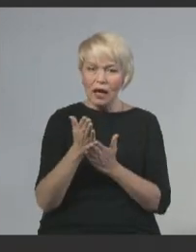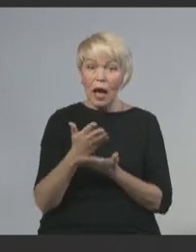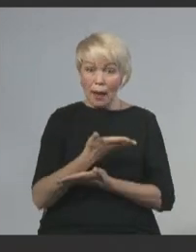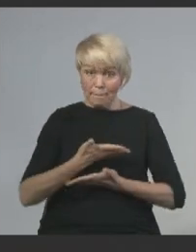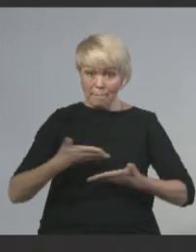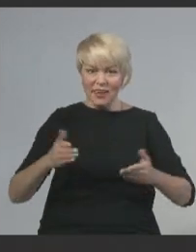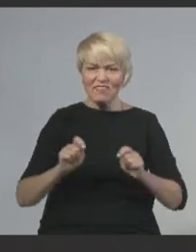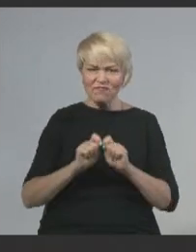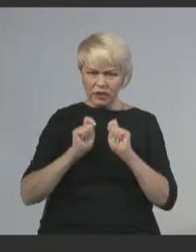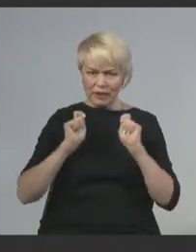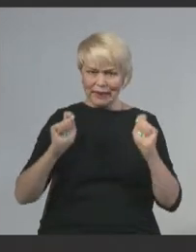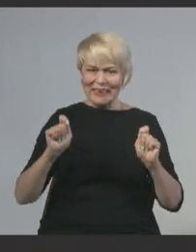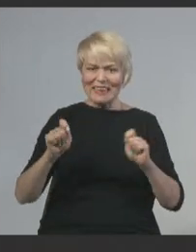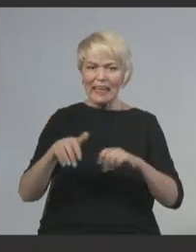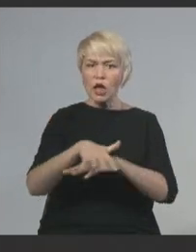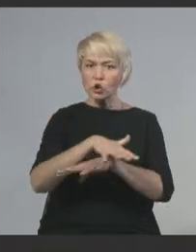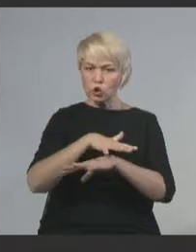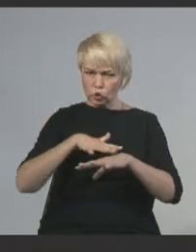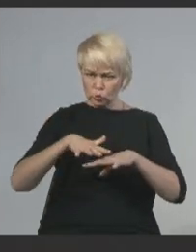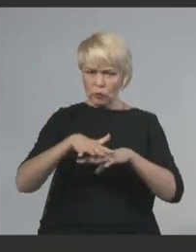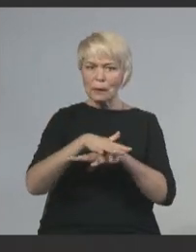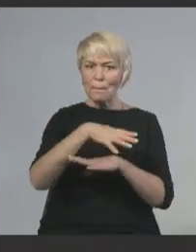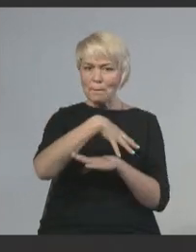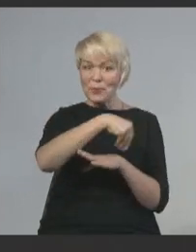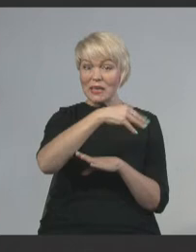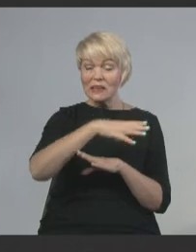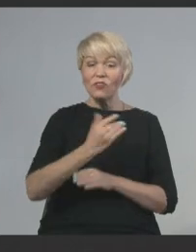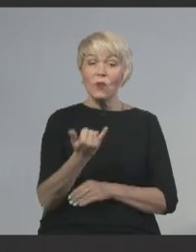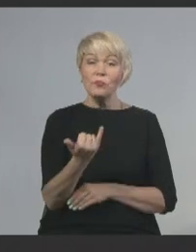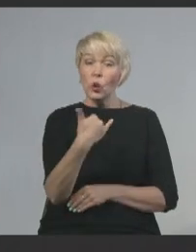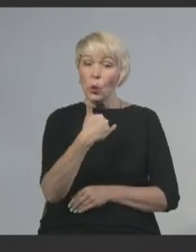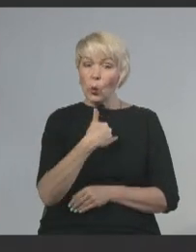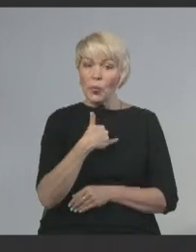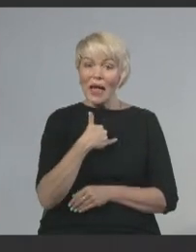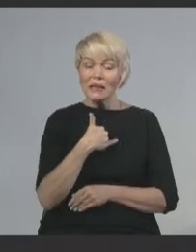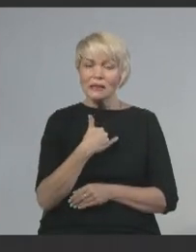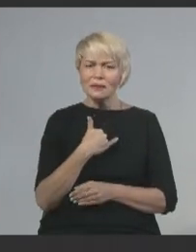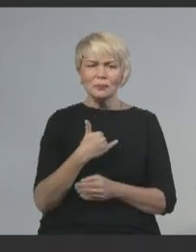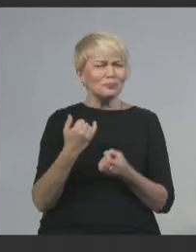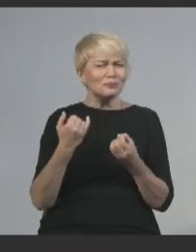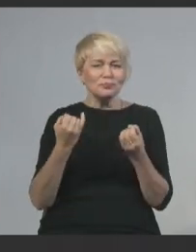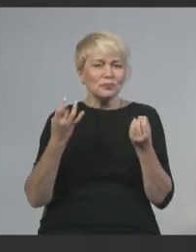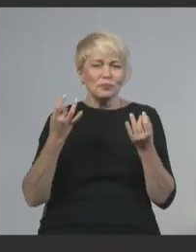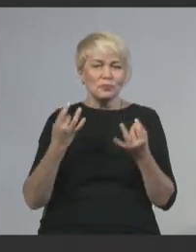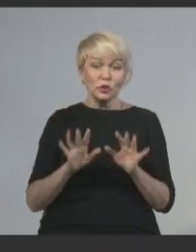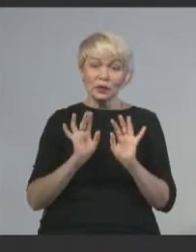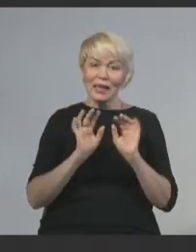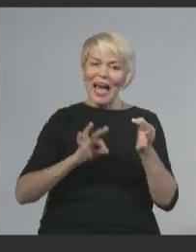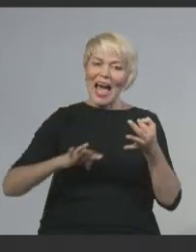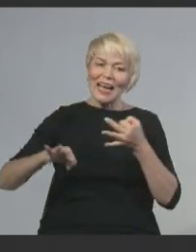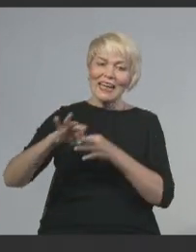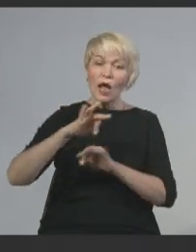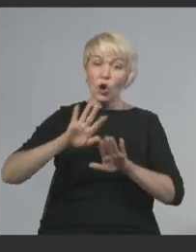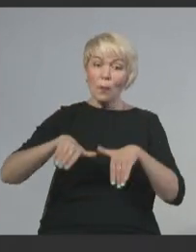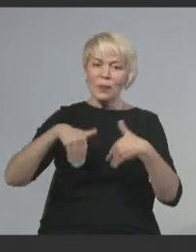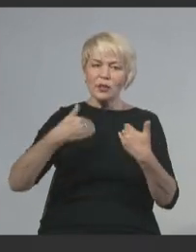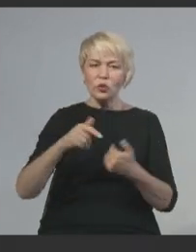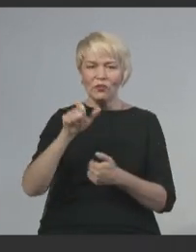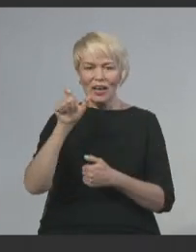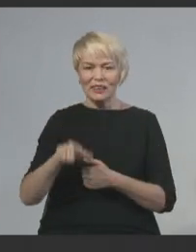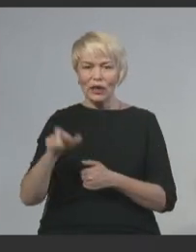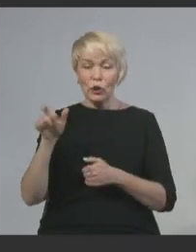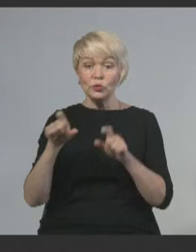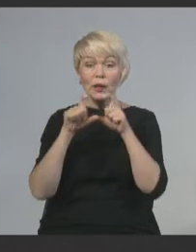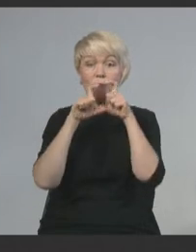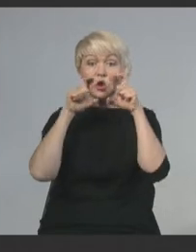in public we just recommended people to do different things on the whole the